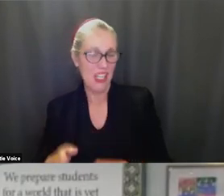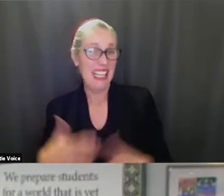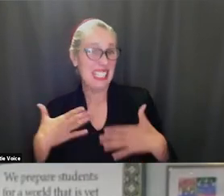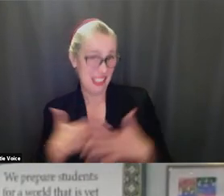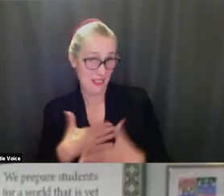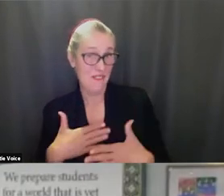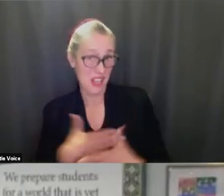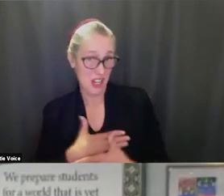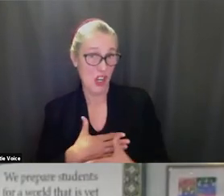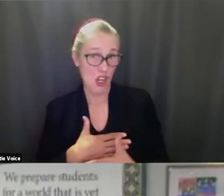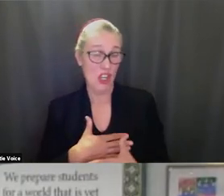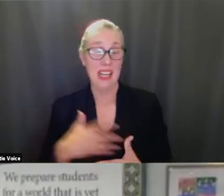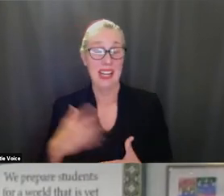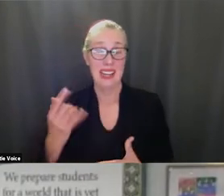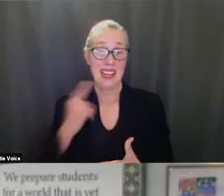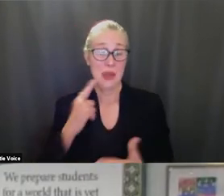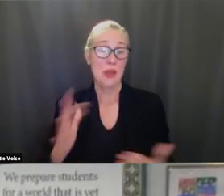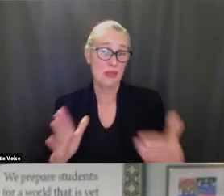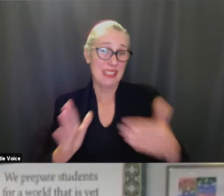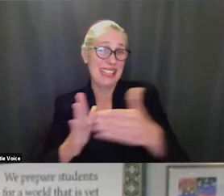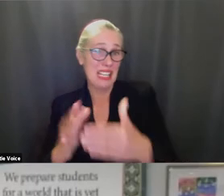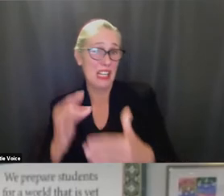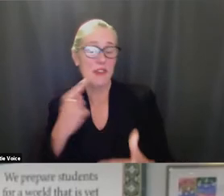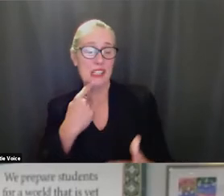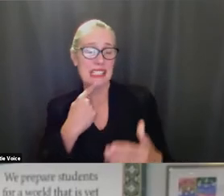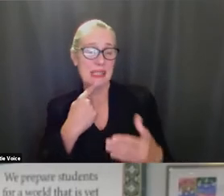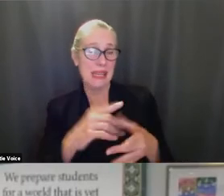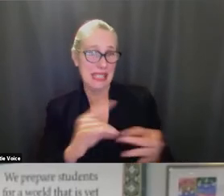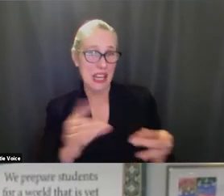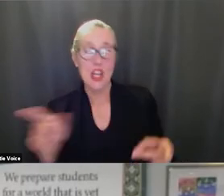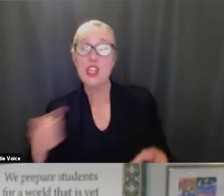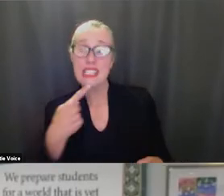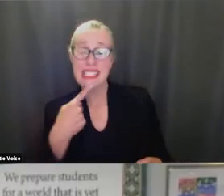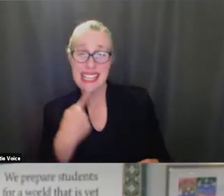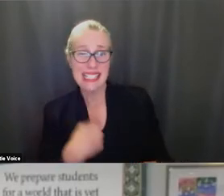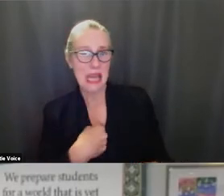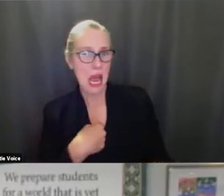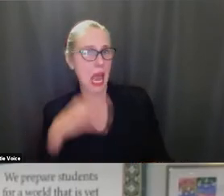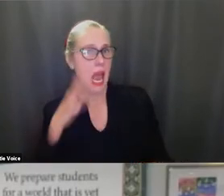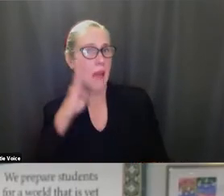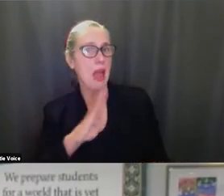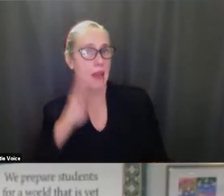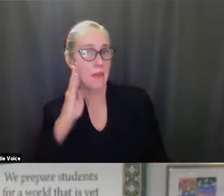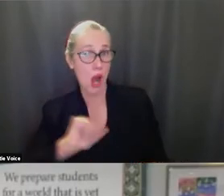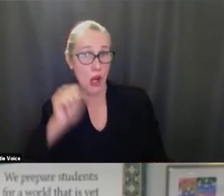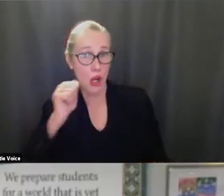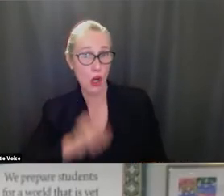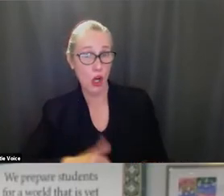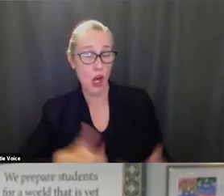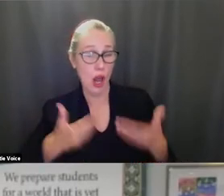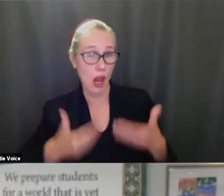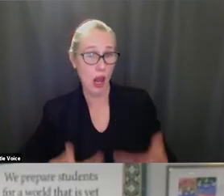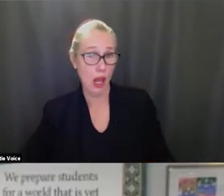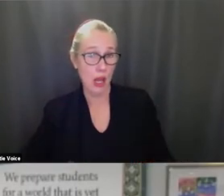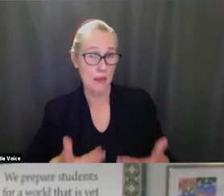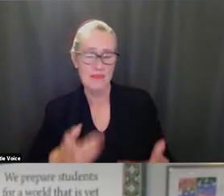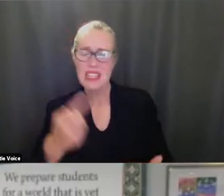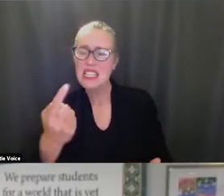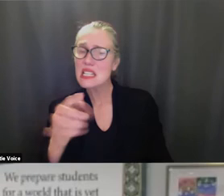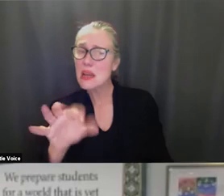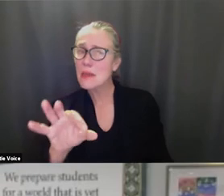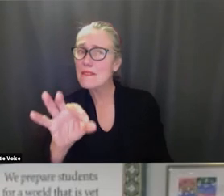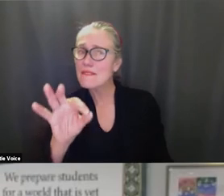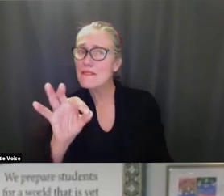publicly she says i am a brown girl someone found a